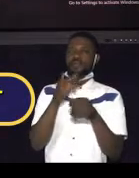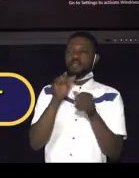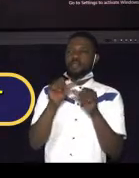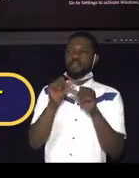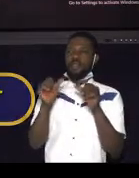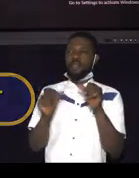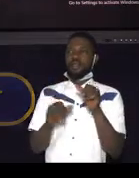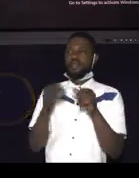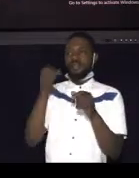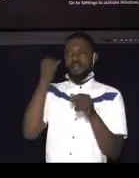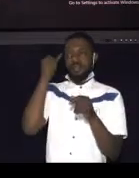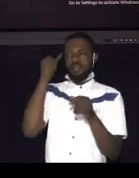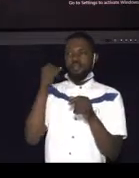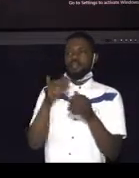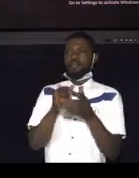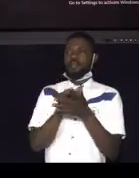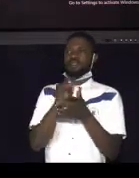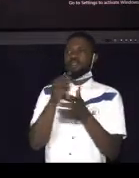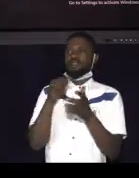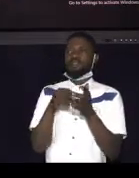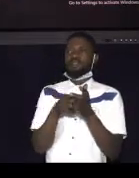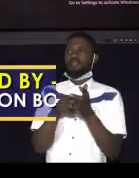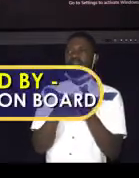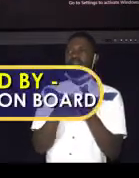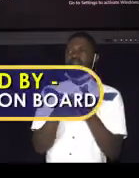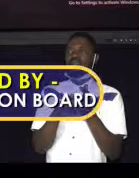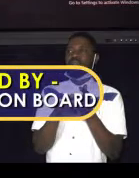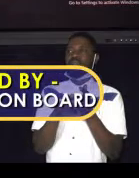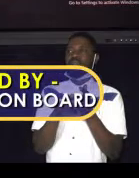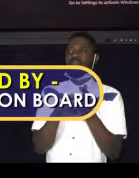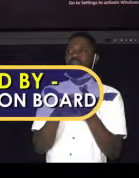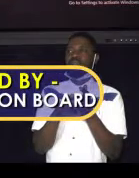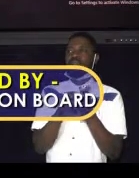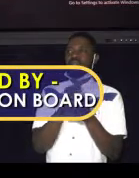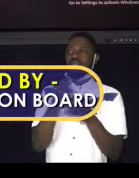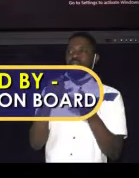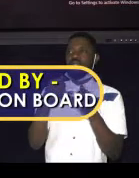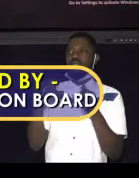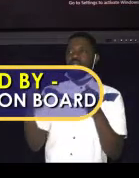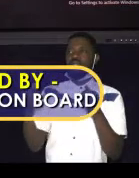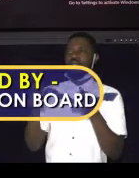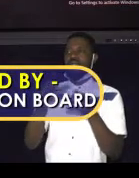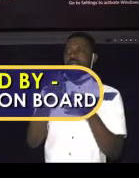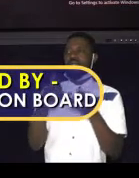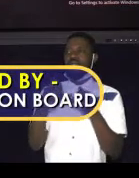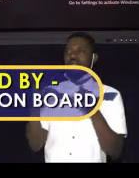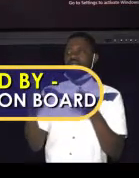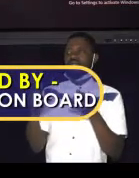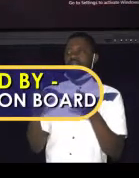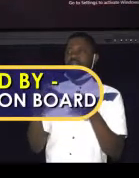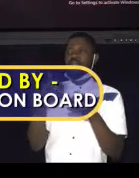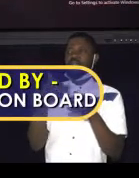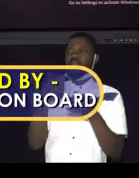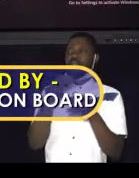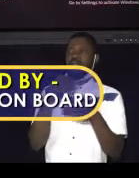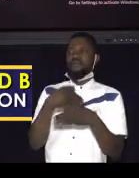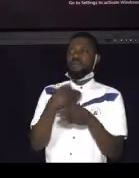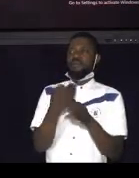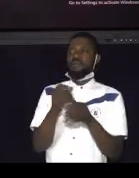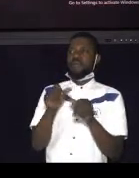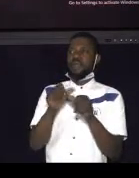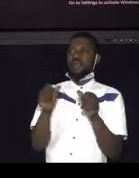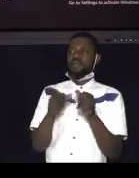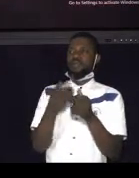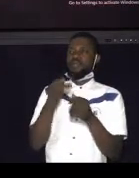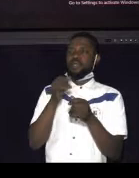So imagine that this is a line, and this is another line, this is another line. They're forming angles because they're all